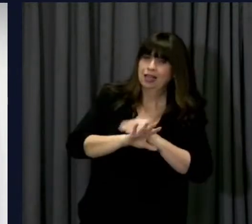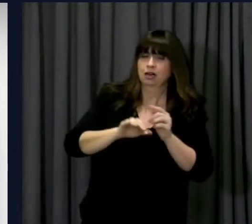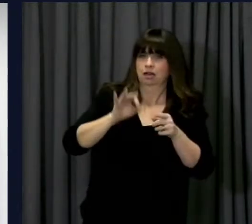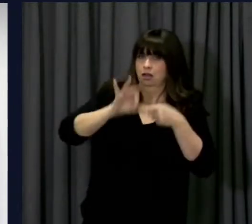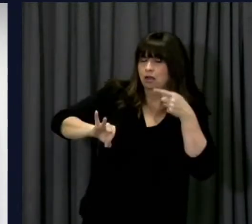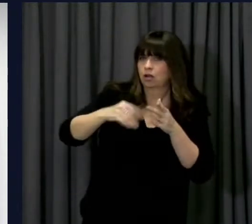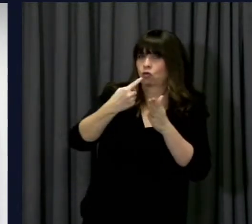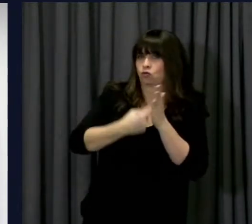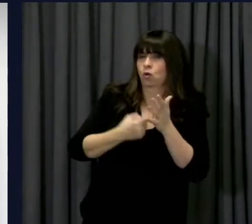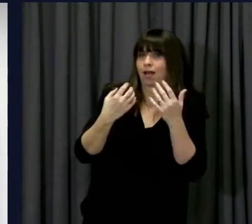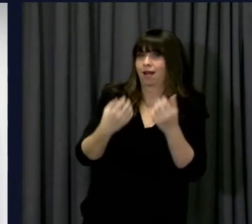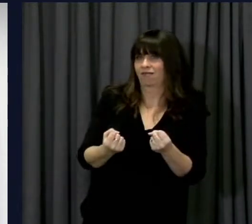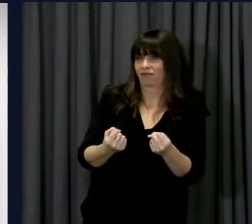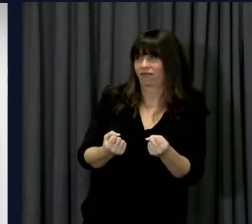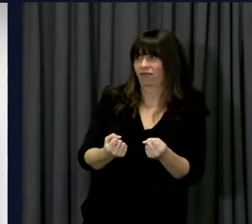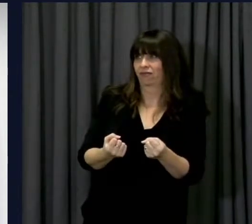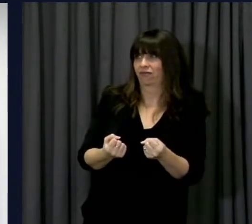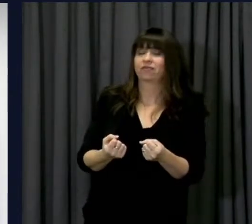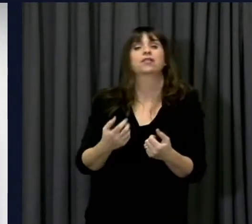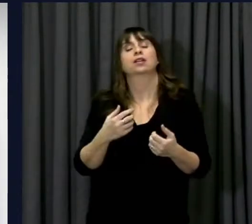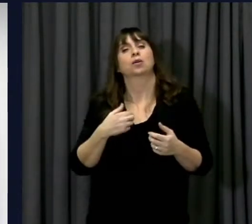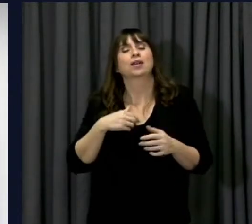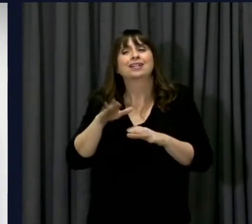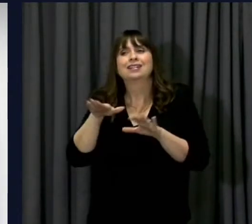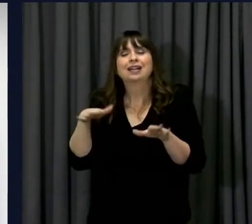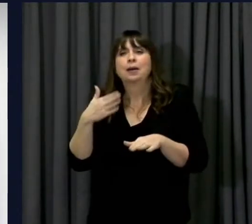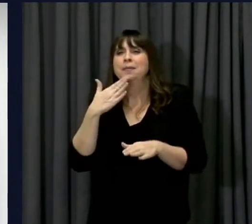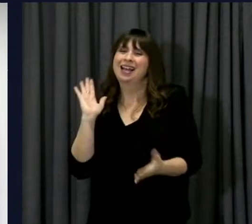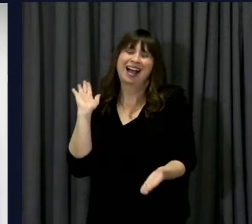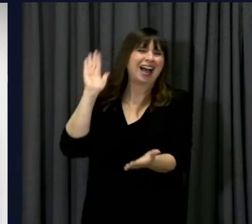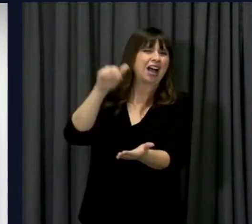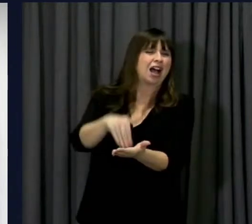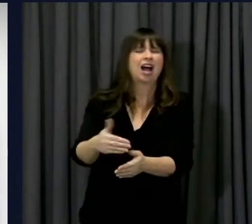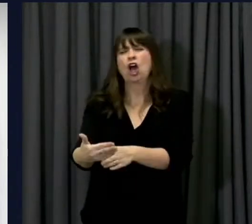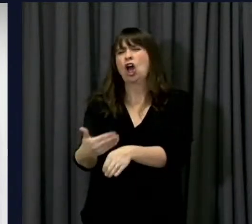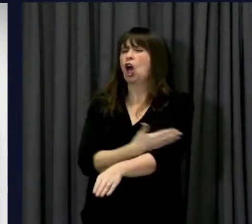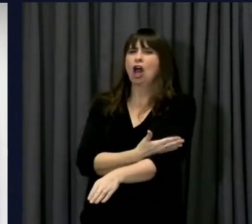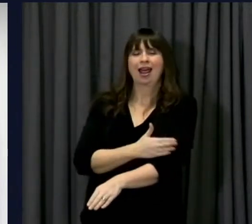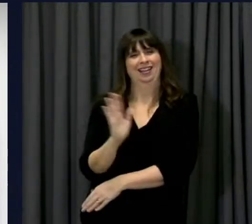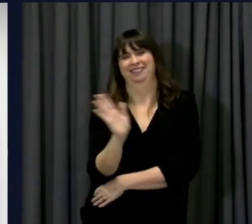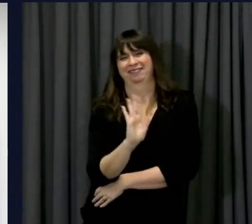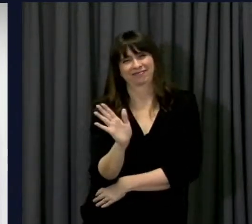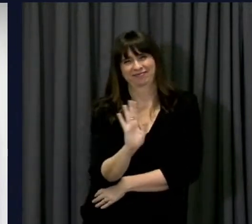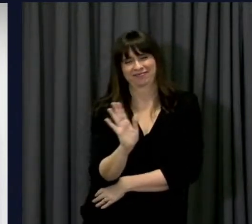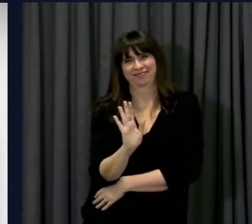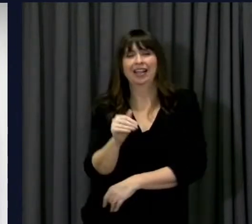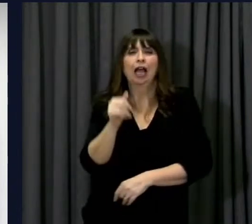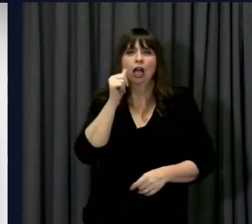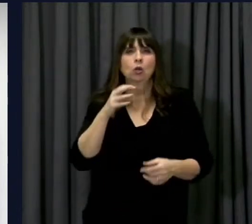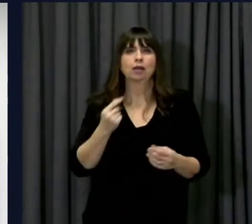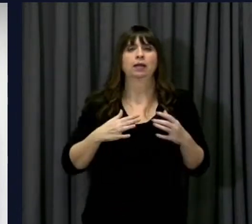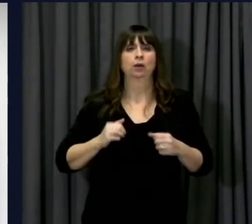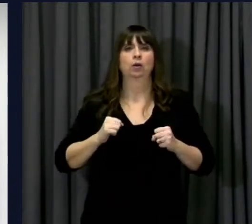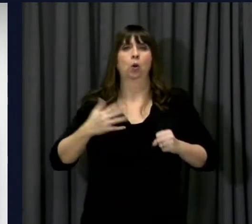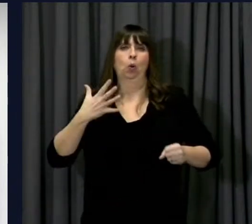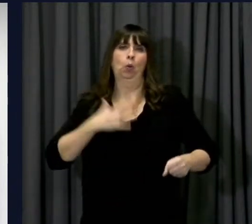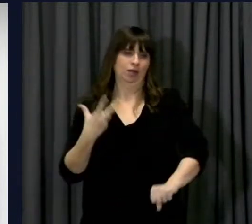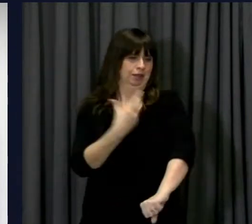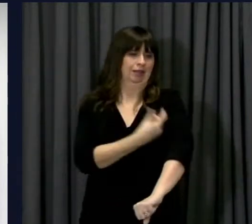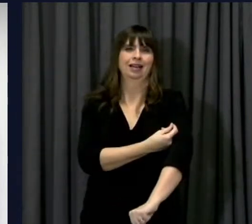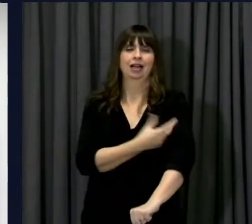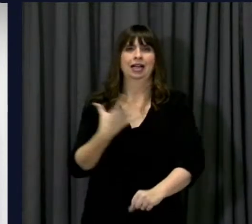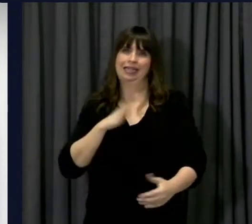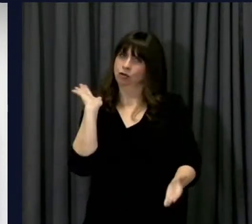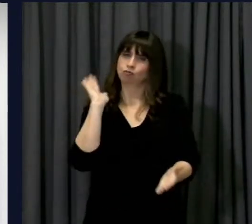people will get their vaccine. And we're encouraging people not to arrive early. It's understandable that people are keen to get their vaccine and to